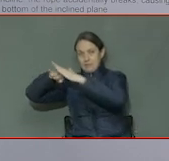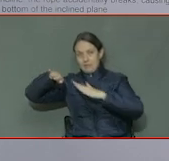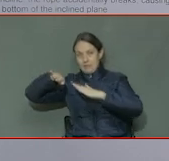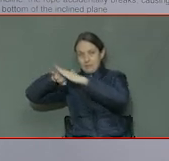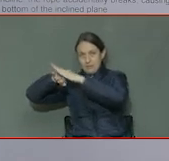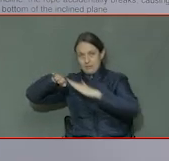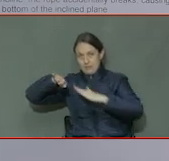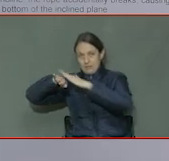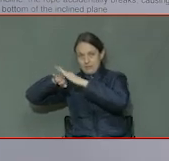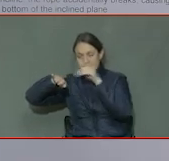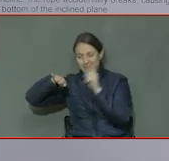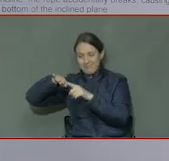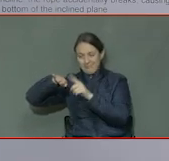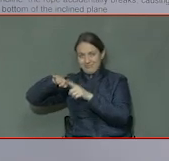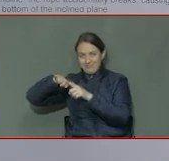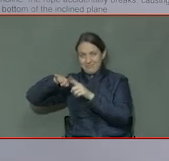So there's your Fk.